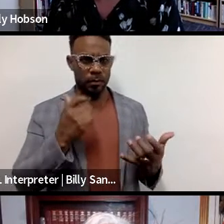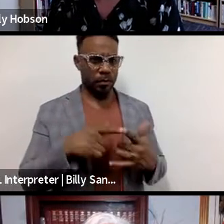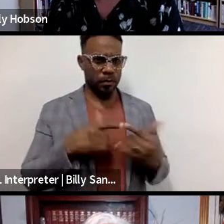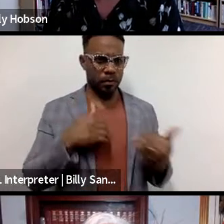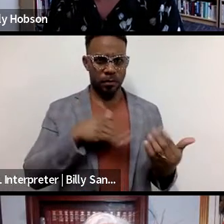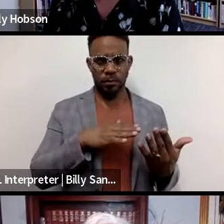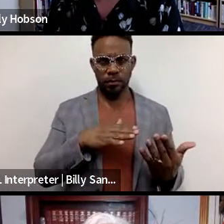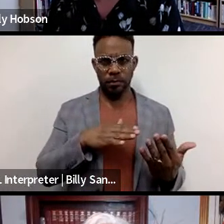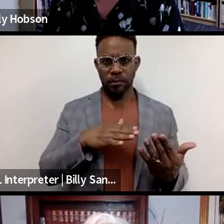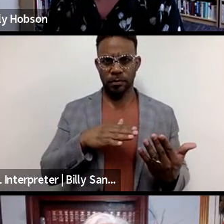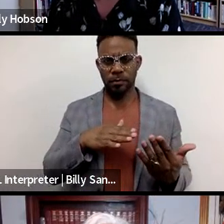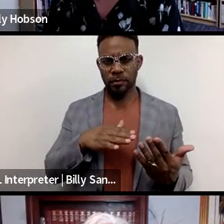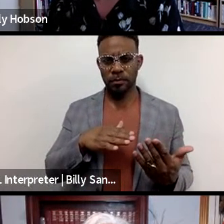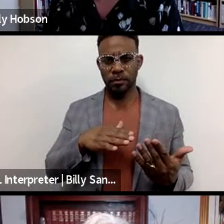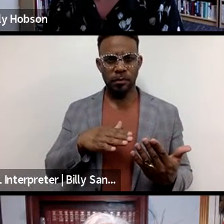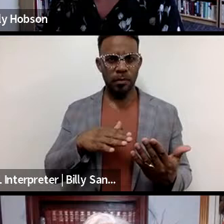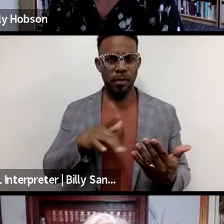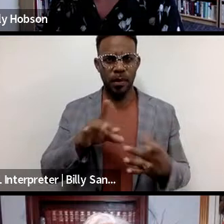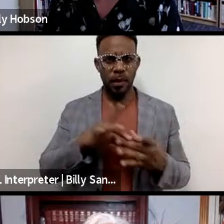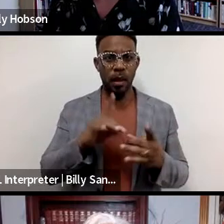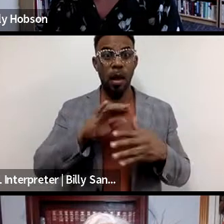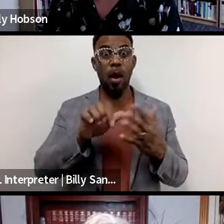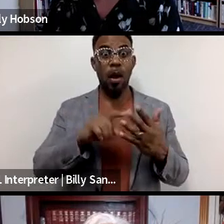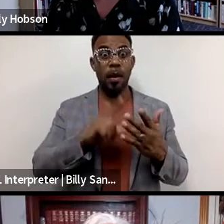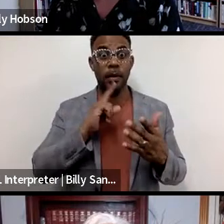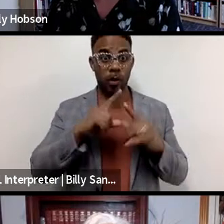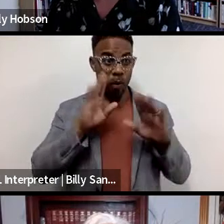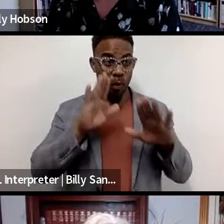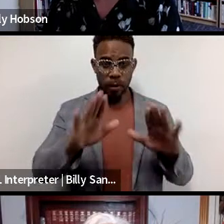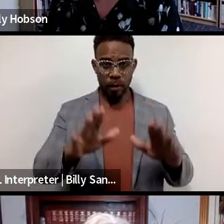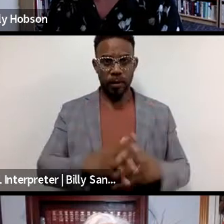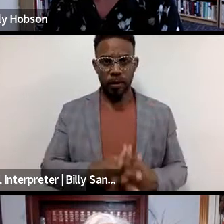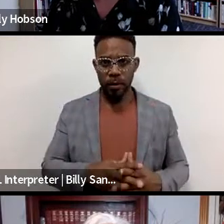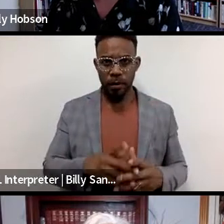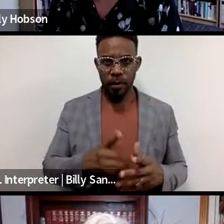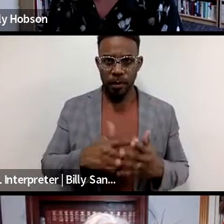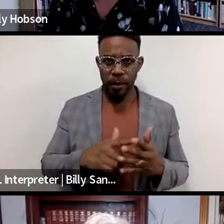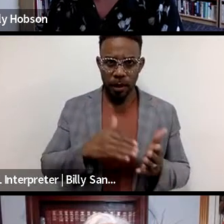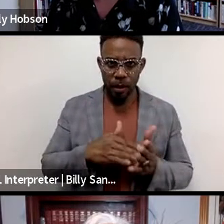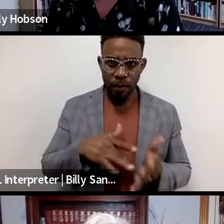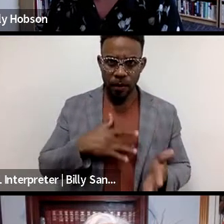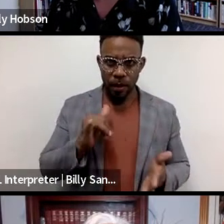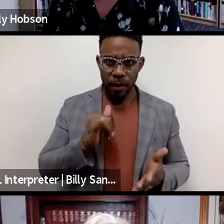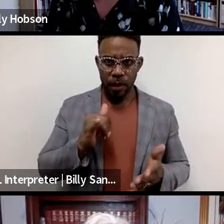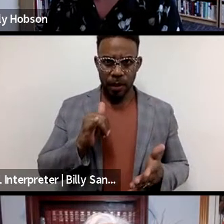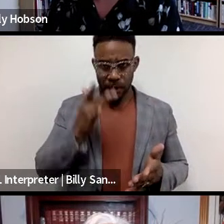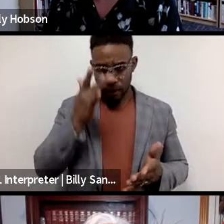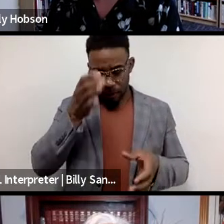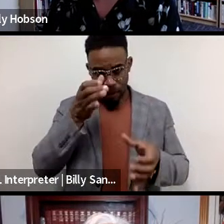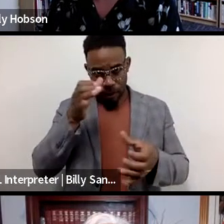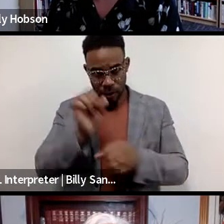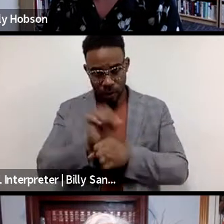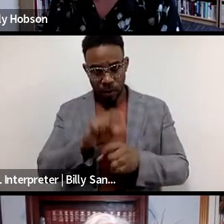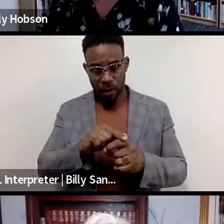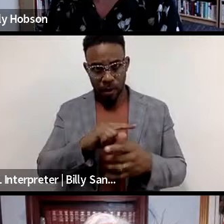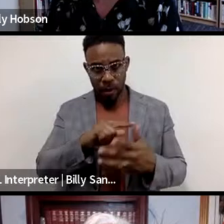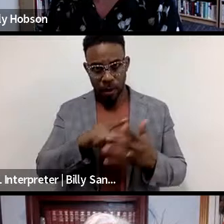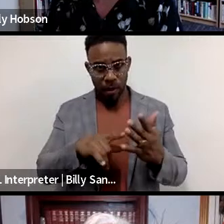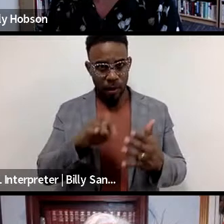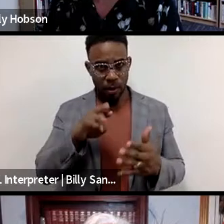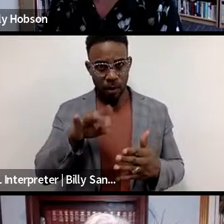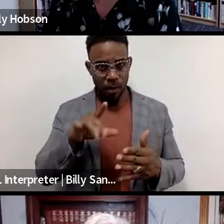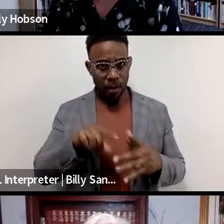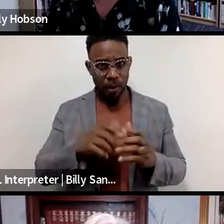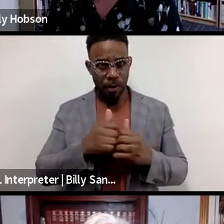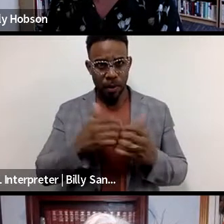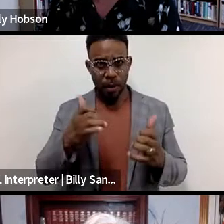address, Todd. He says, all of this is wonderful, but it often feels like scholarly works end where radicals begin